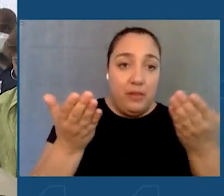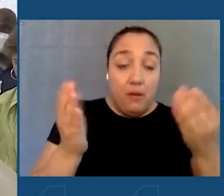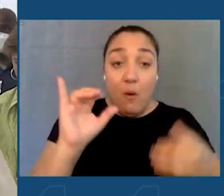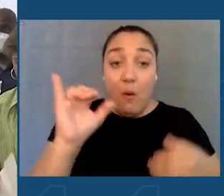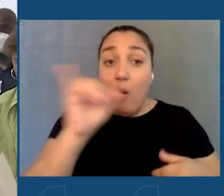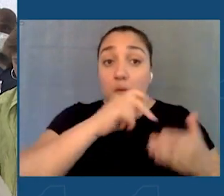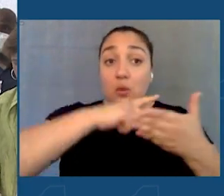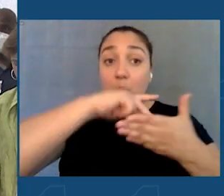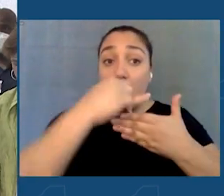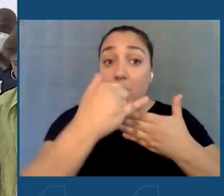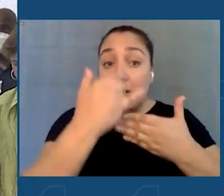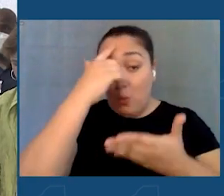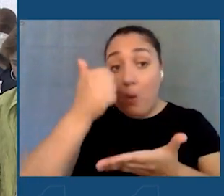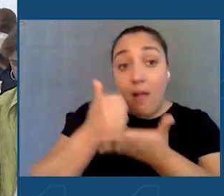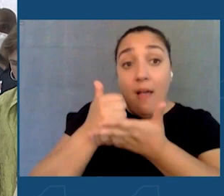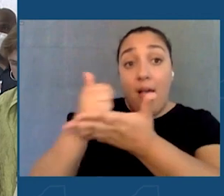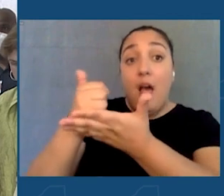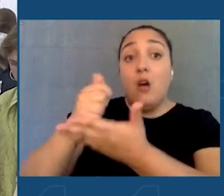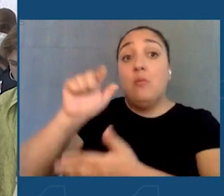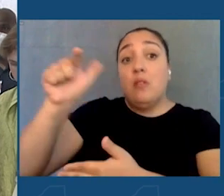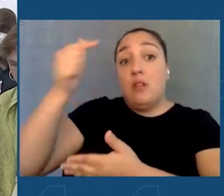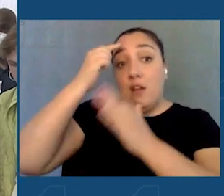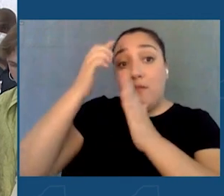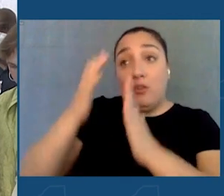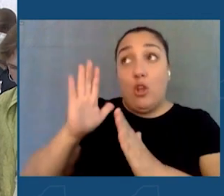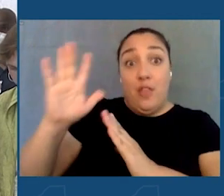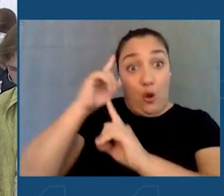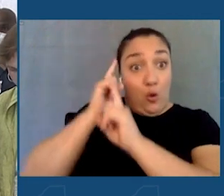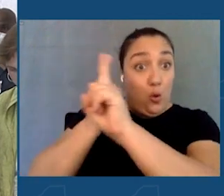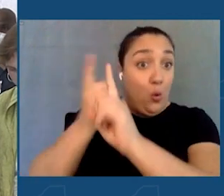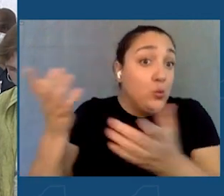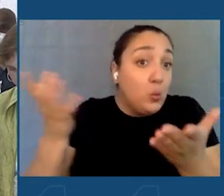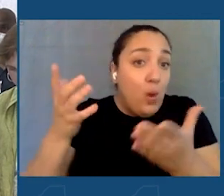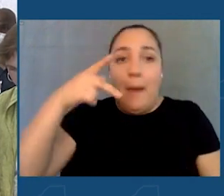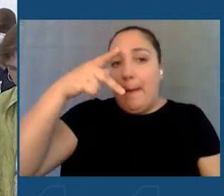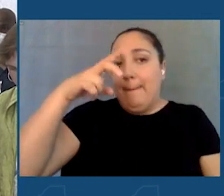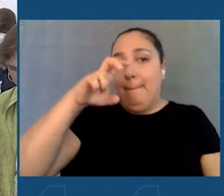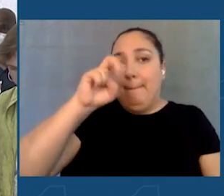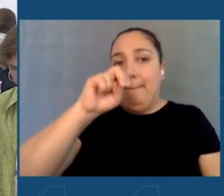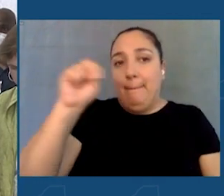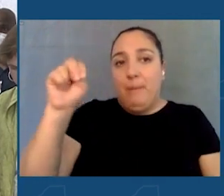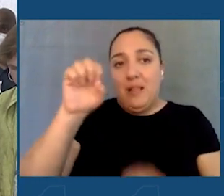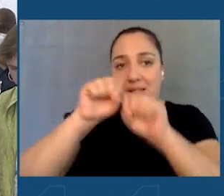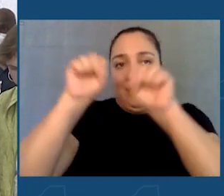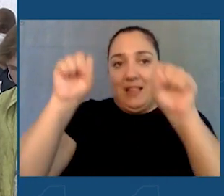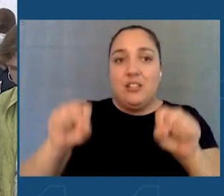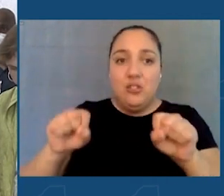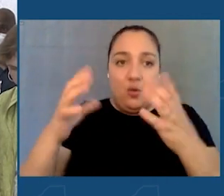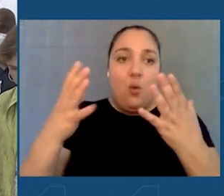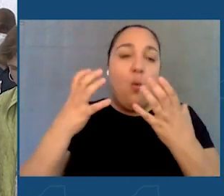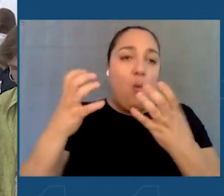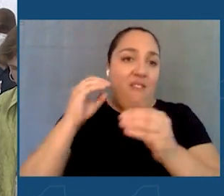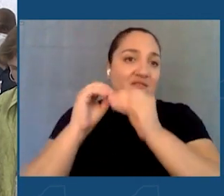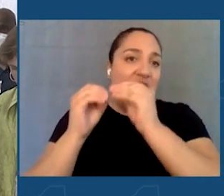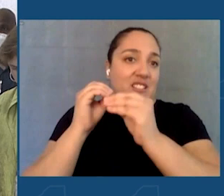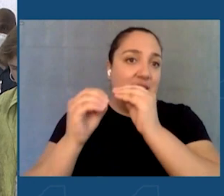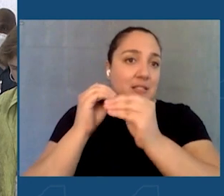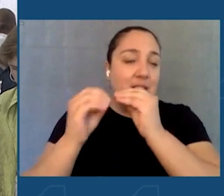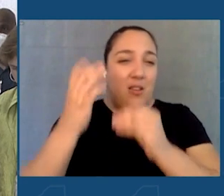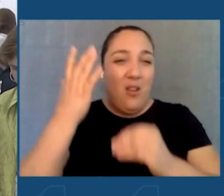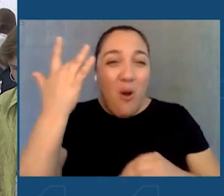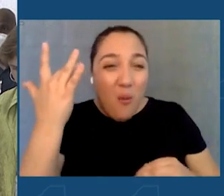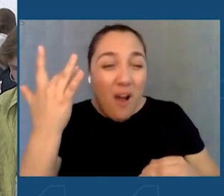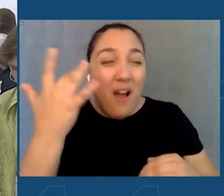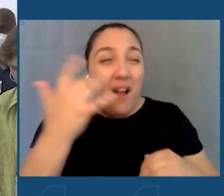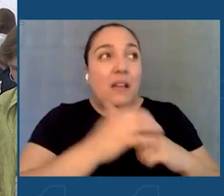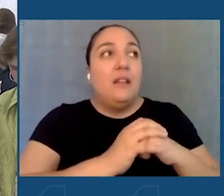governor's other major initiative, which is to fix Penn Station. Because when roughly half of the Long Island Railroad customers move over to the